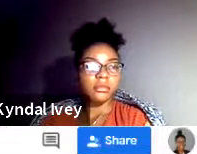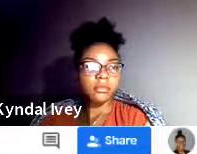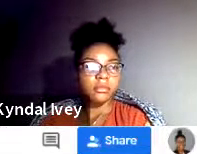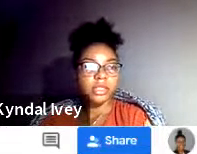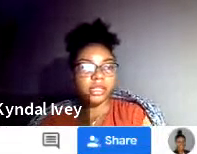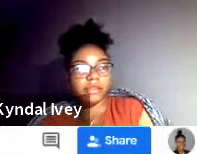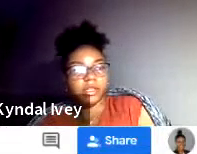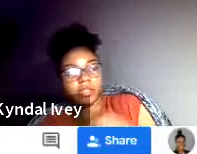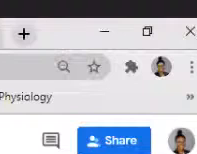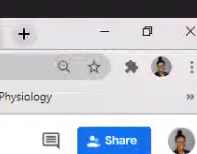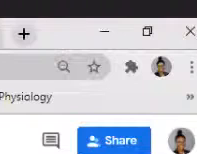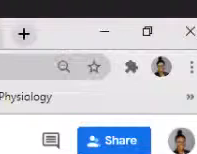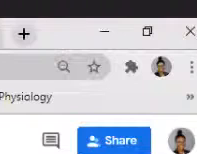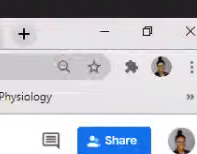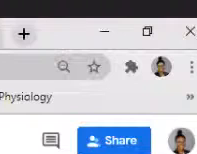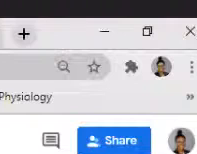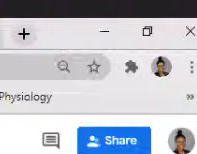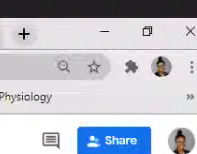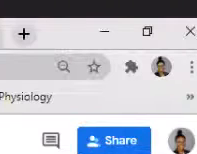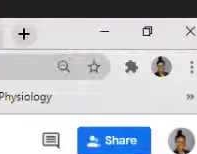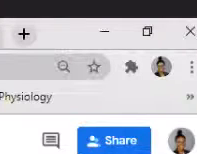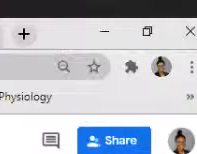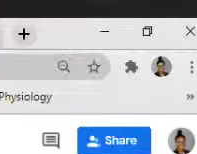Yes. The second reading, okay.